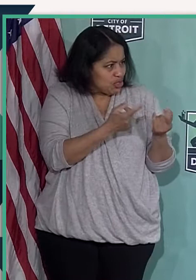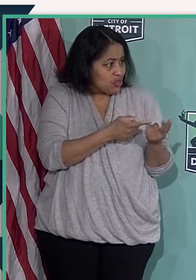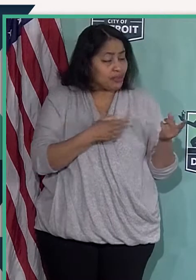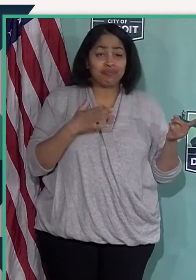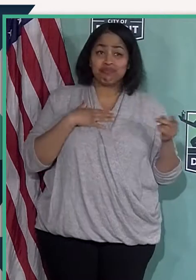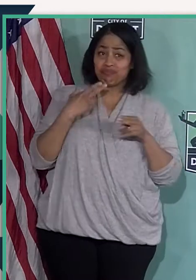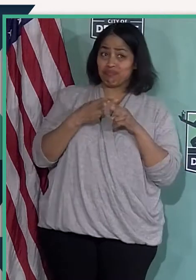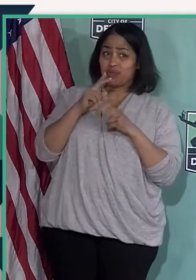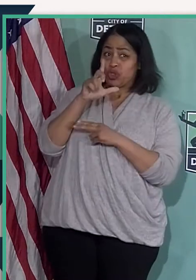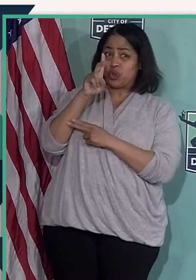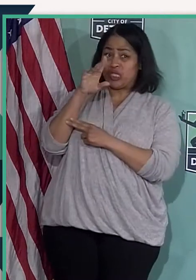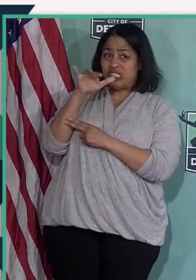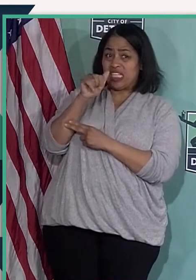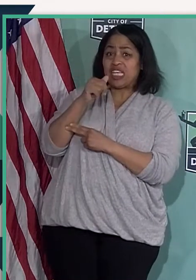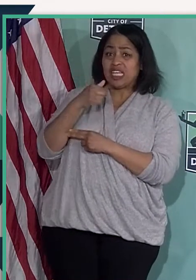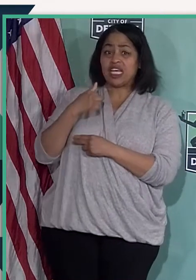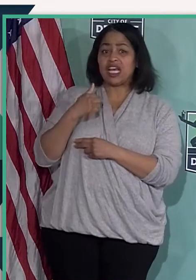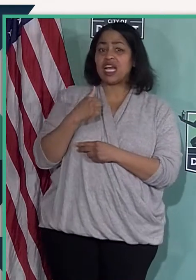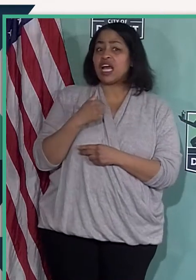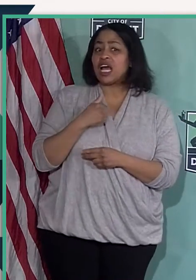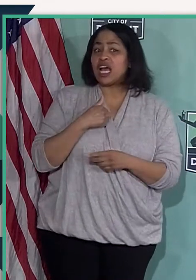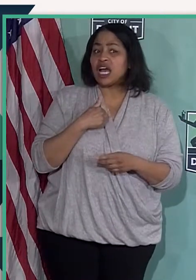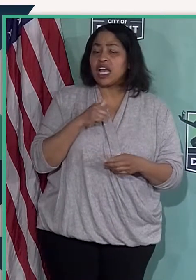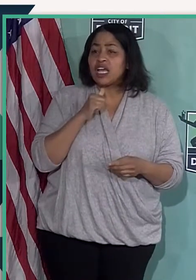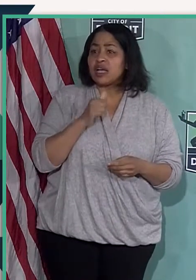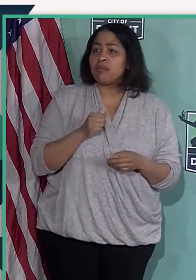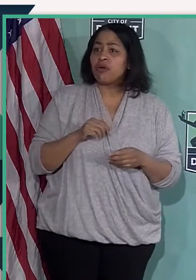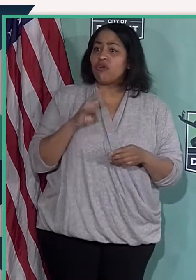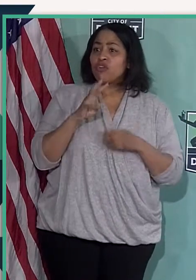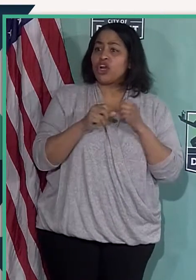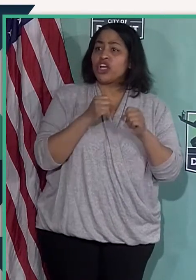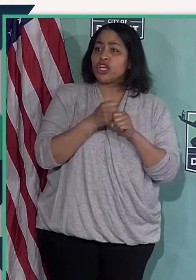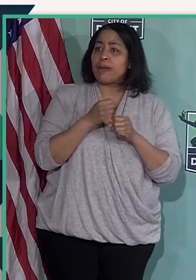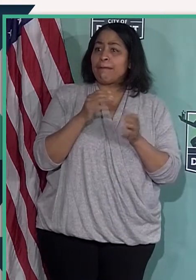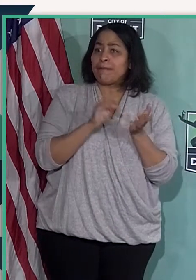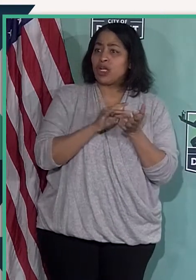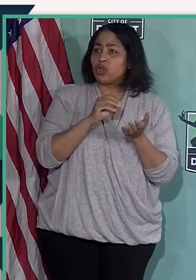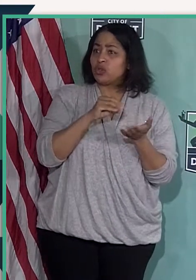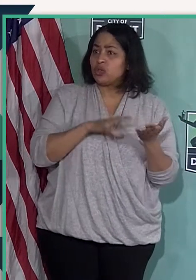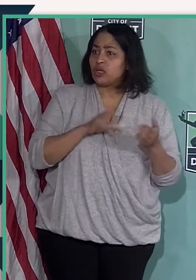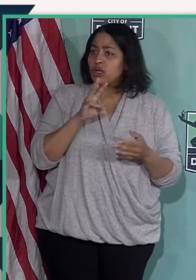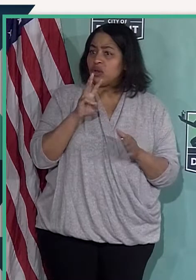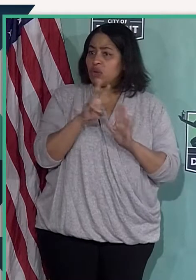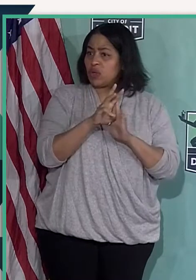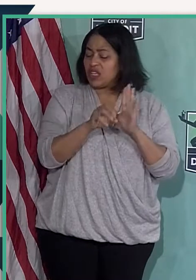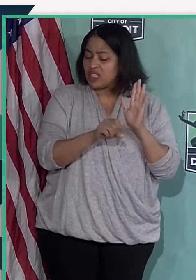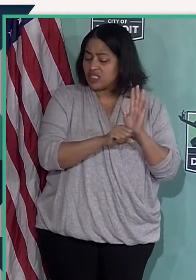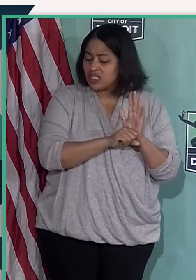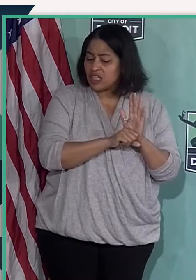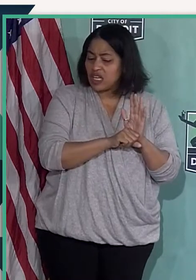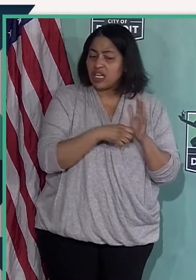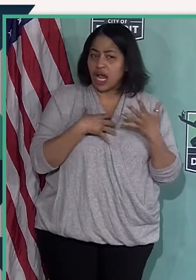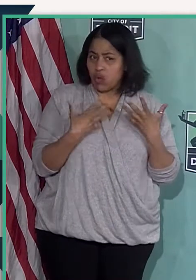name is Lucia. I'm a rising fourth-year medical student at Wayne State, and I want to be an infectious disease